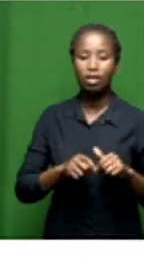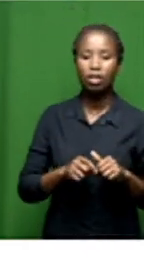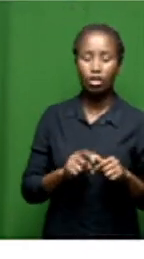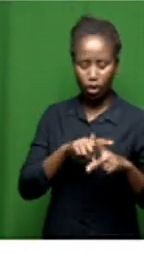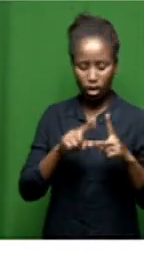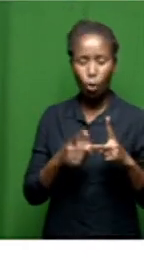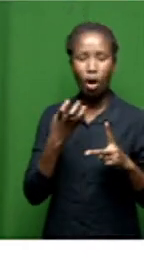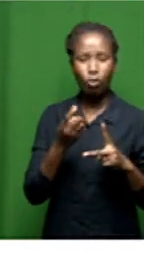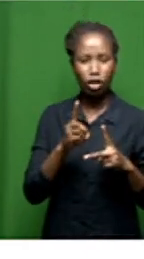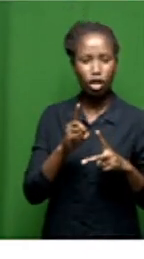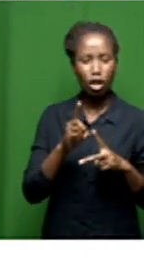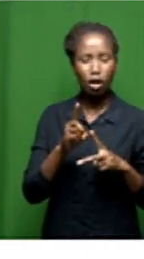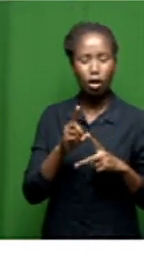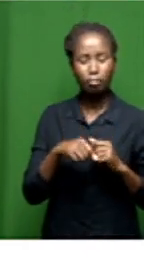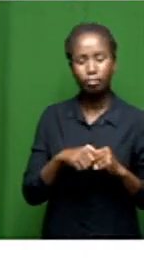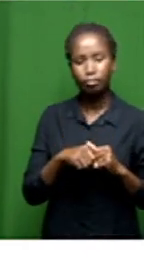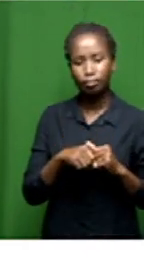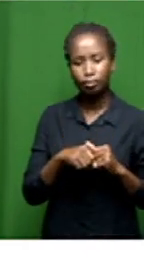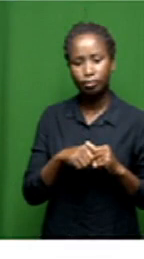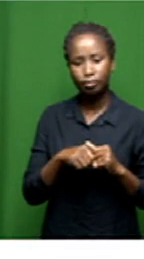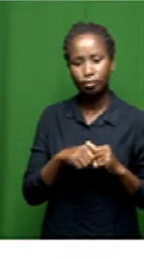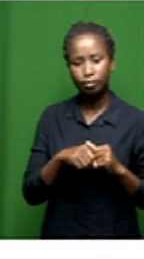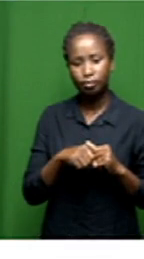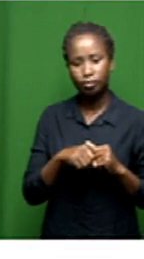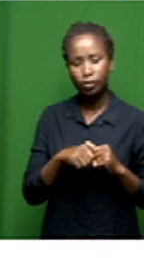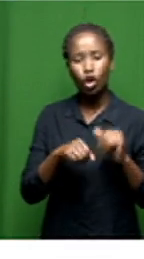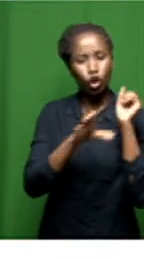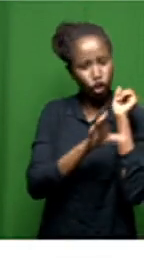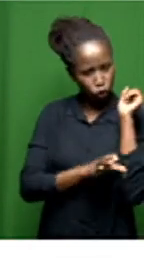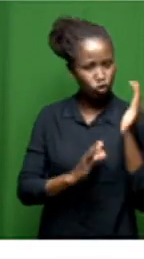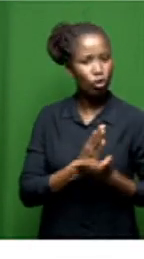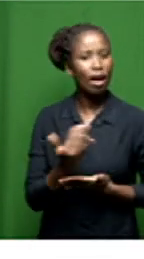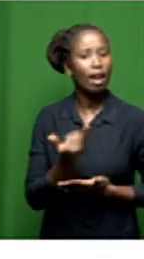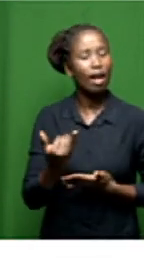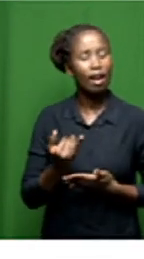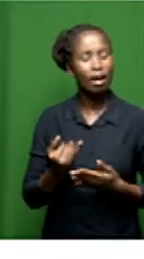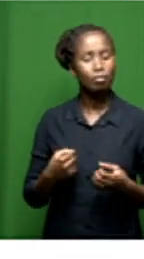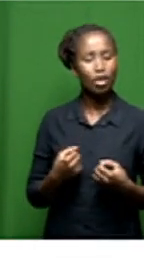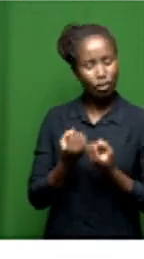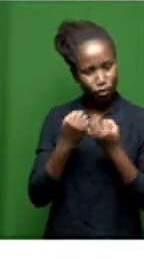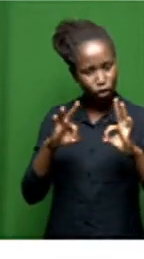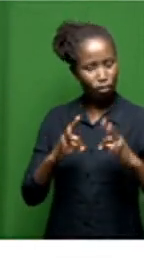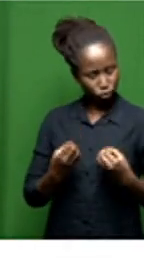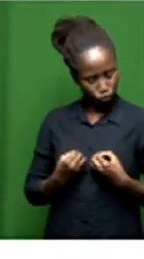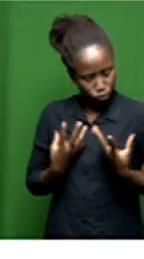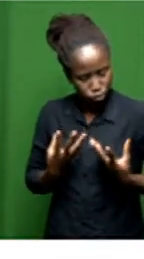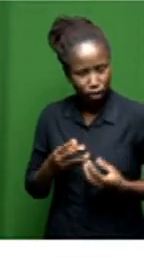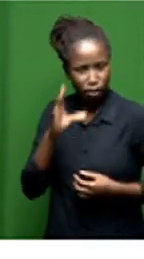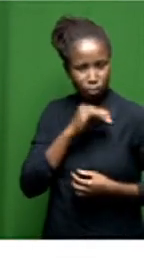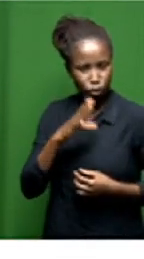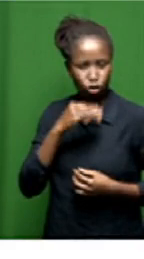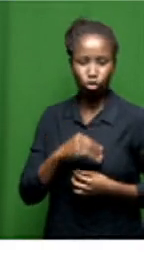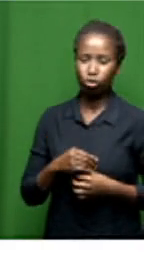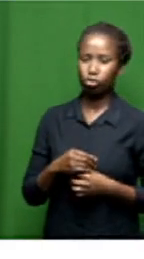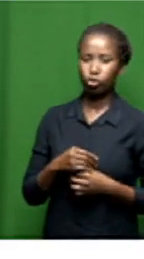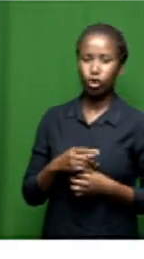the constitutional rights, which is freedom of speech, freedom of human body integrity or religion, which